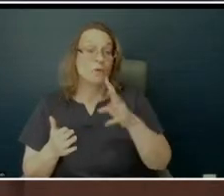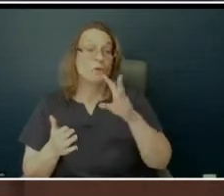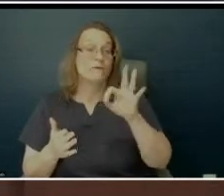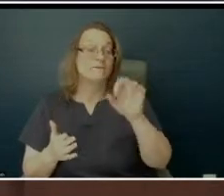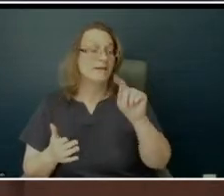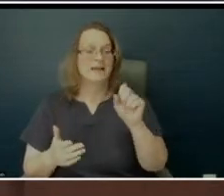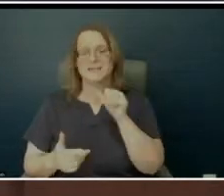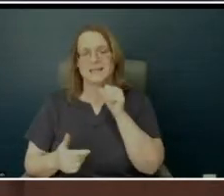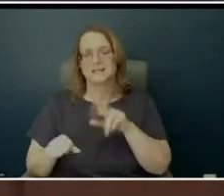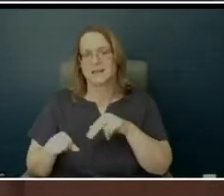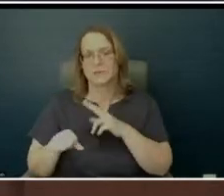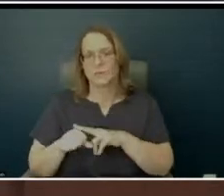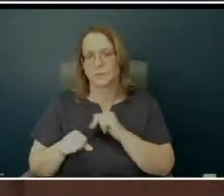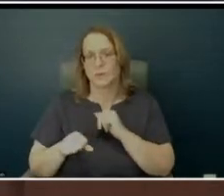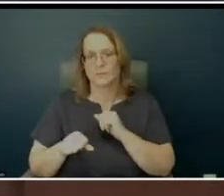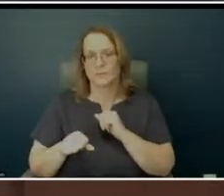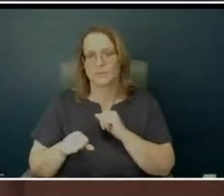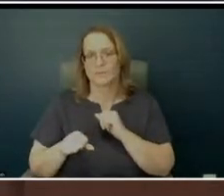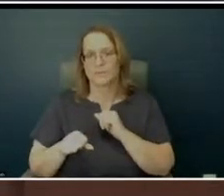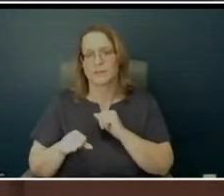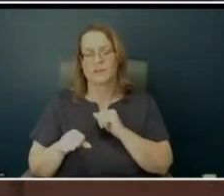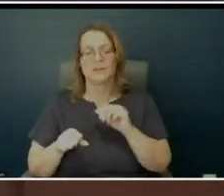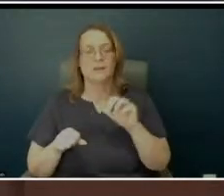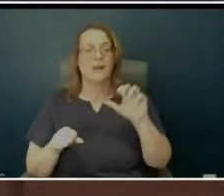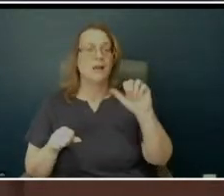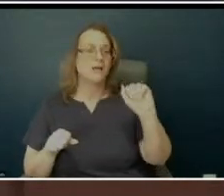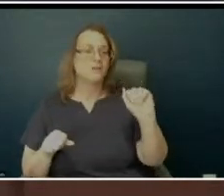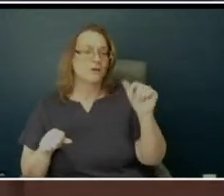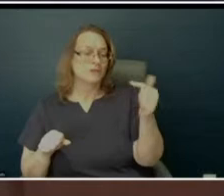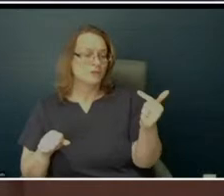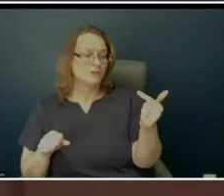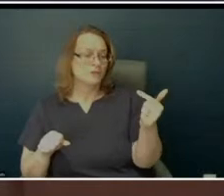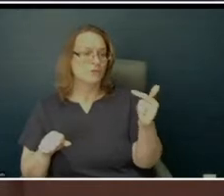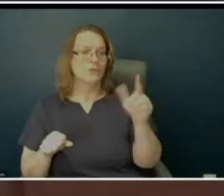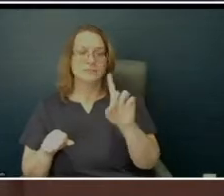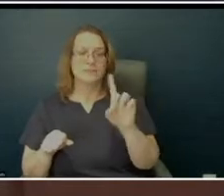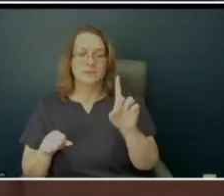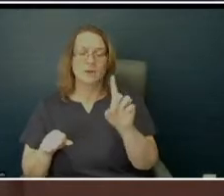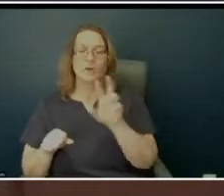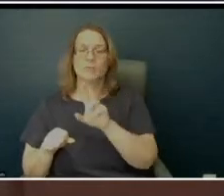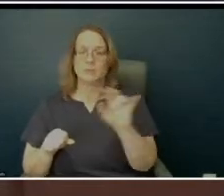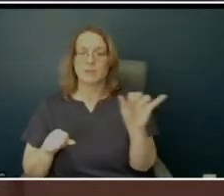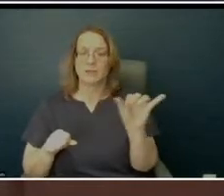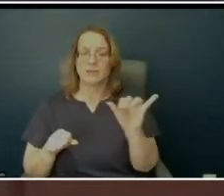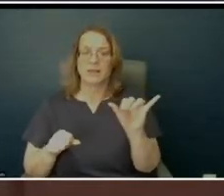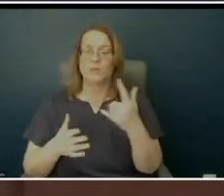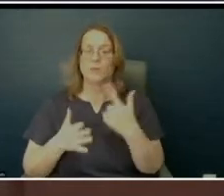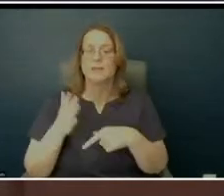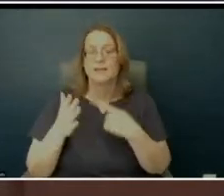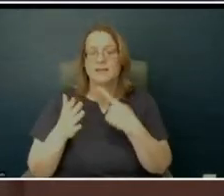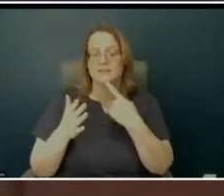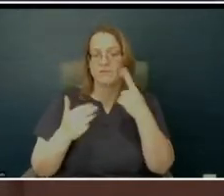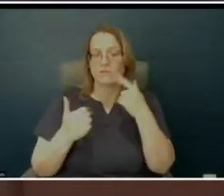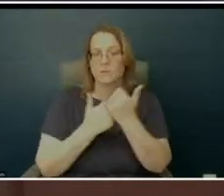what attorneys general, Democrats and Republicans alike, have said about upholding their oath to the Constitution.